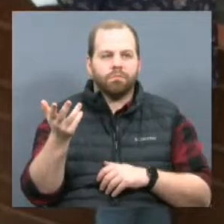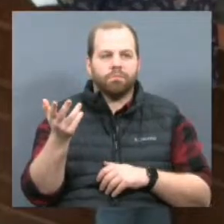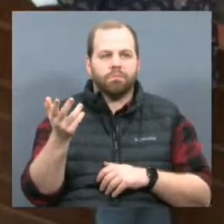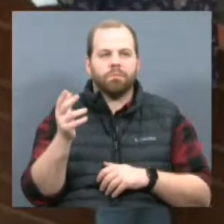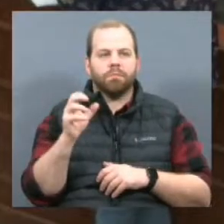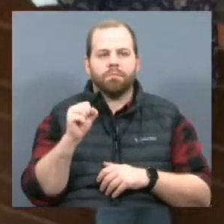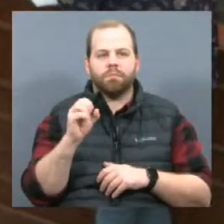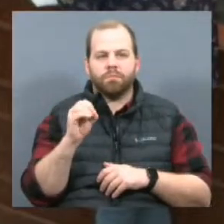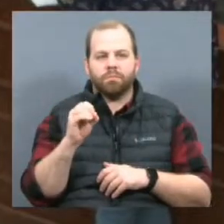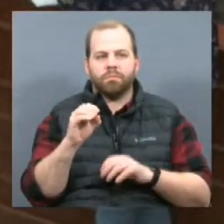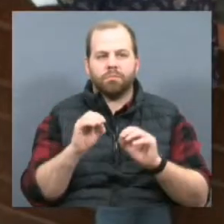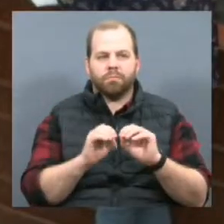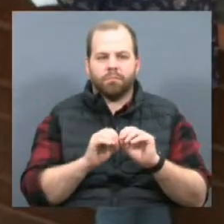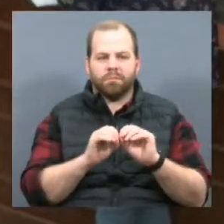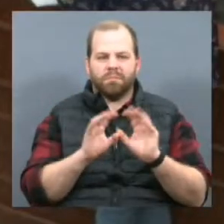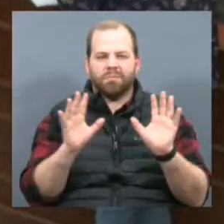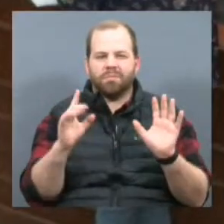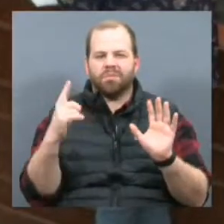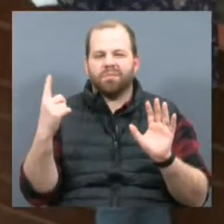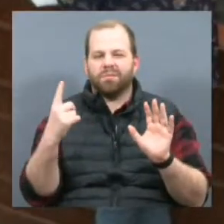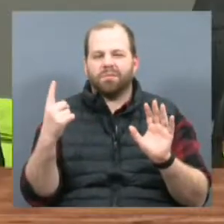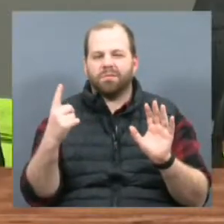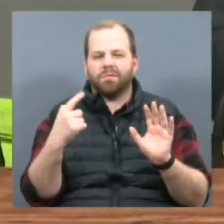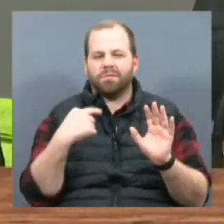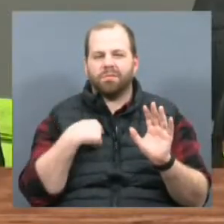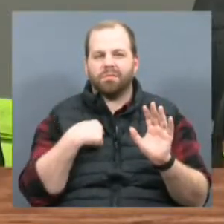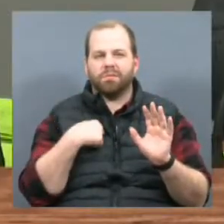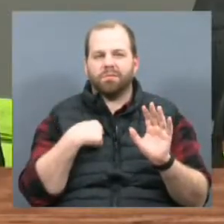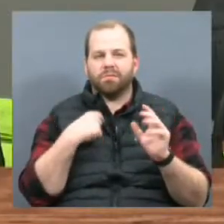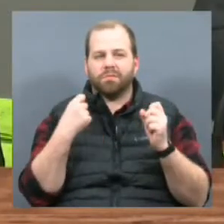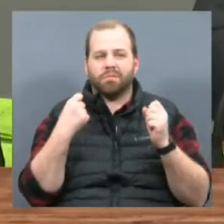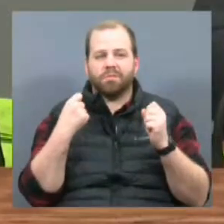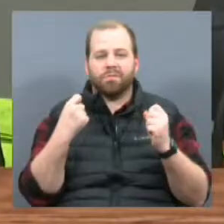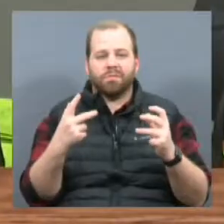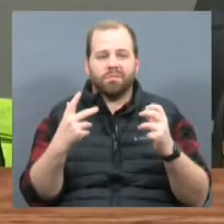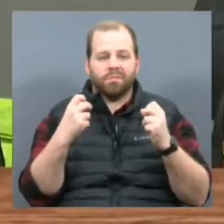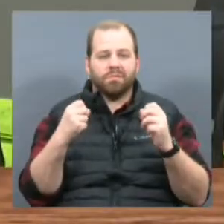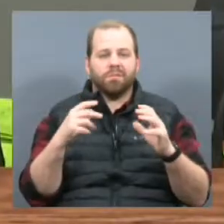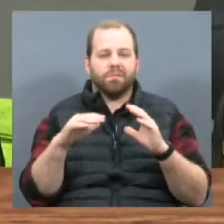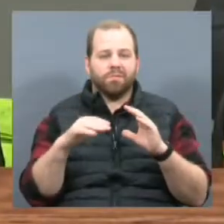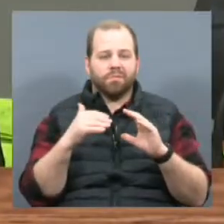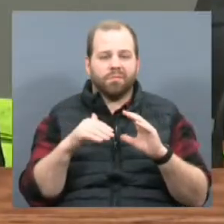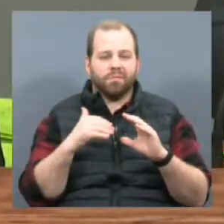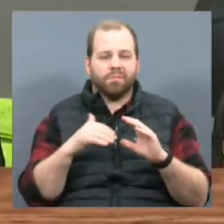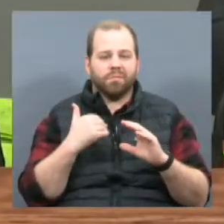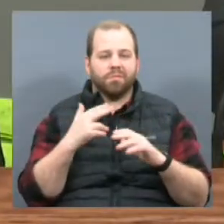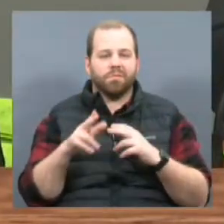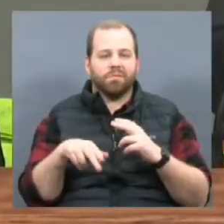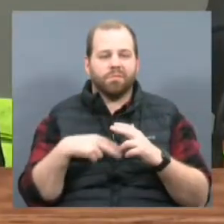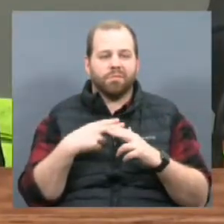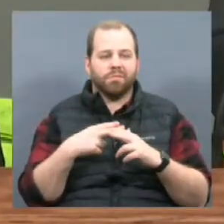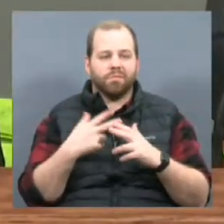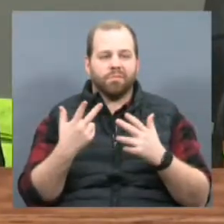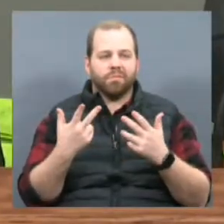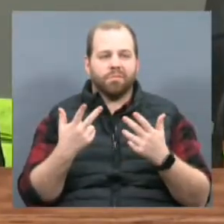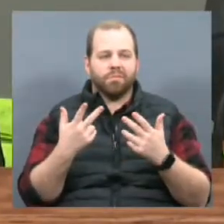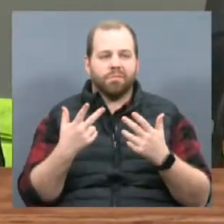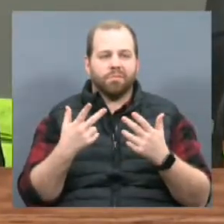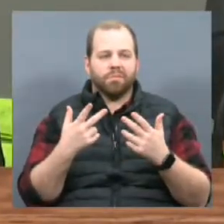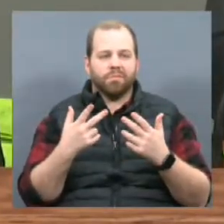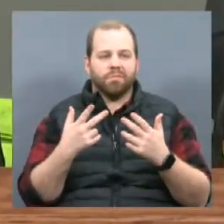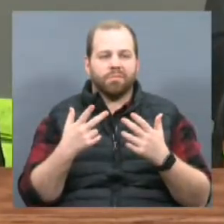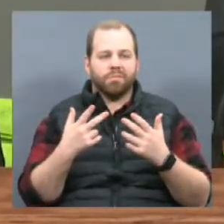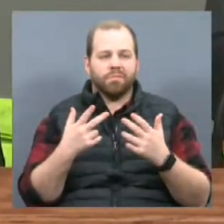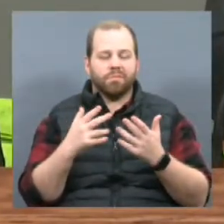just to clear something up for me, I Yes. received a lot of emails, letters about